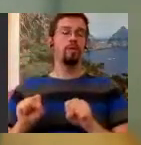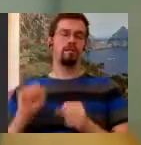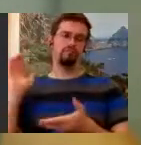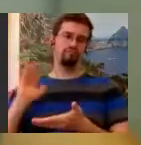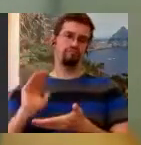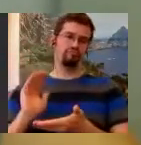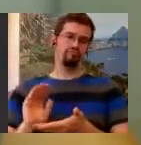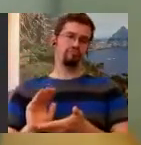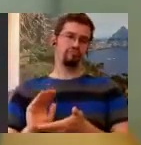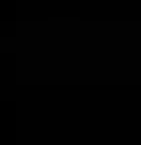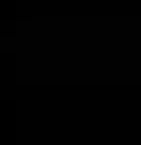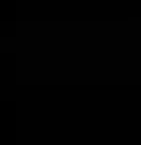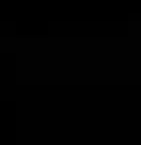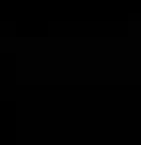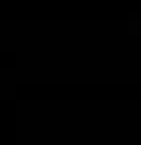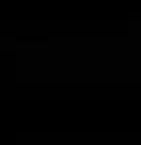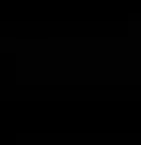Next.